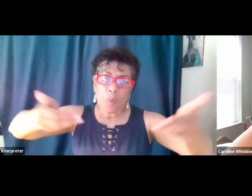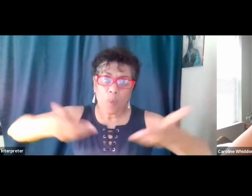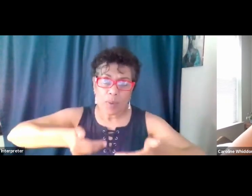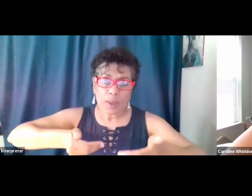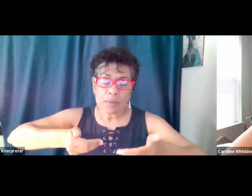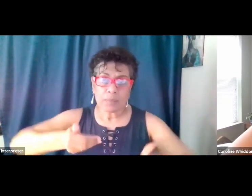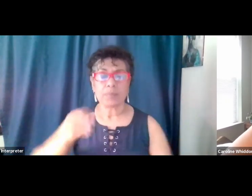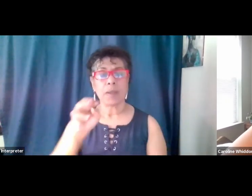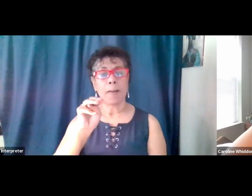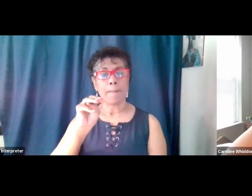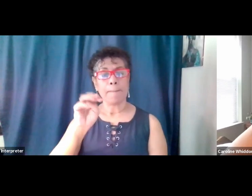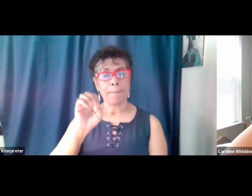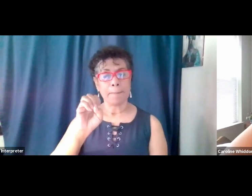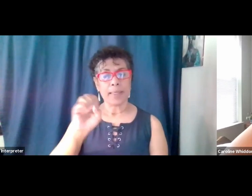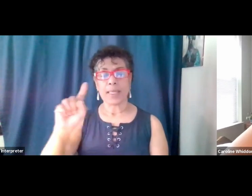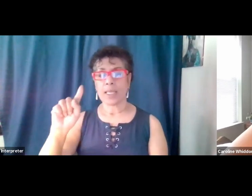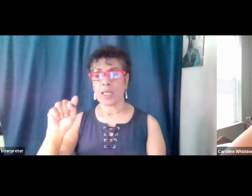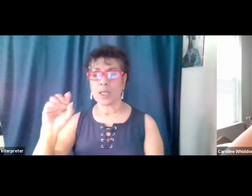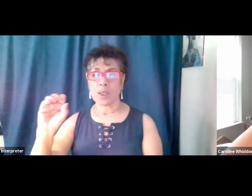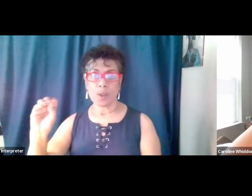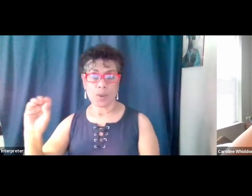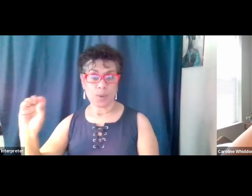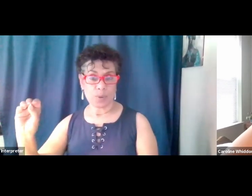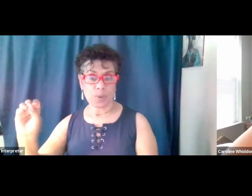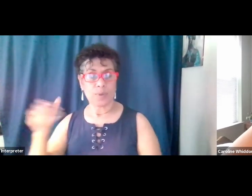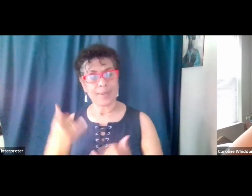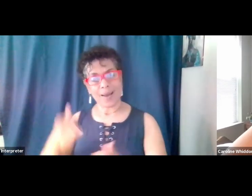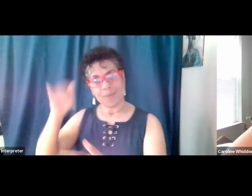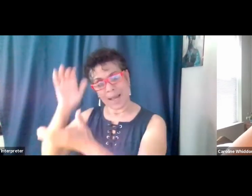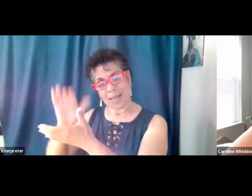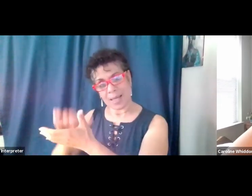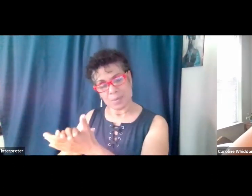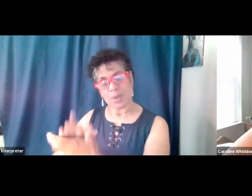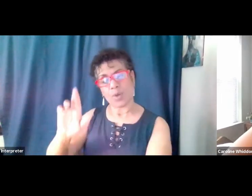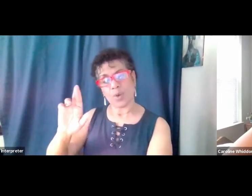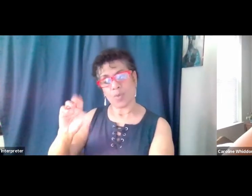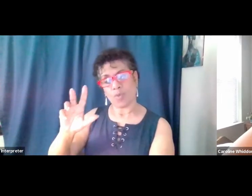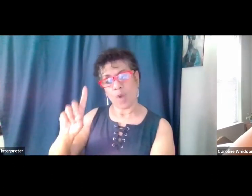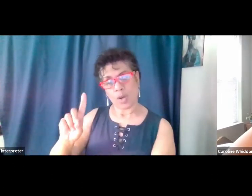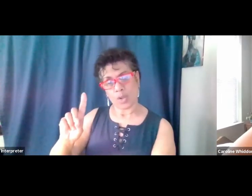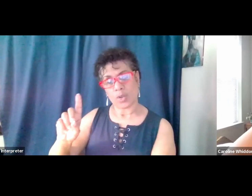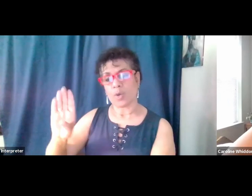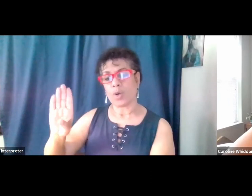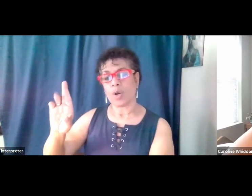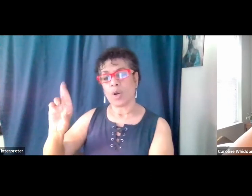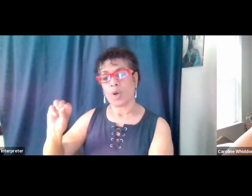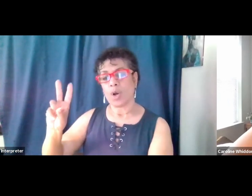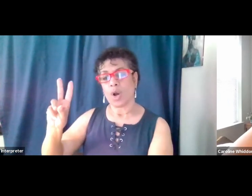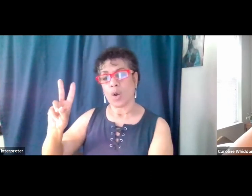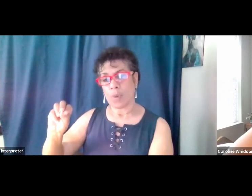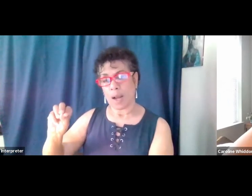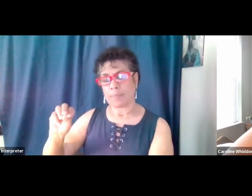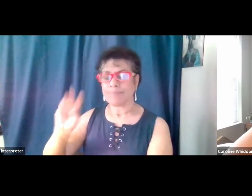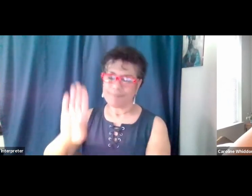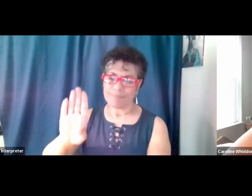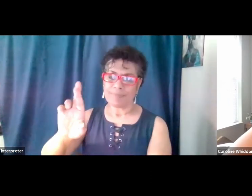the brainchild of the man who is now my husband, Ronald Brownstein. Ronald is our music director and conductor,